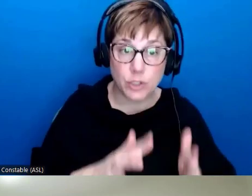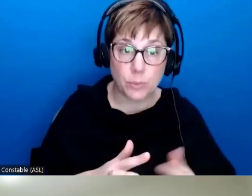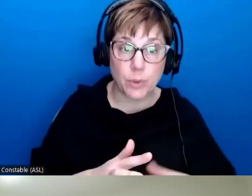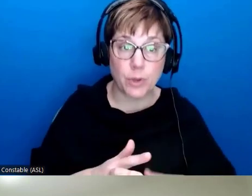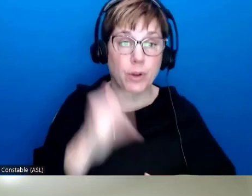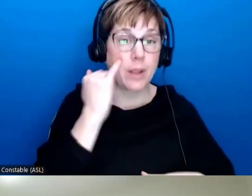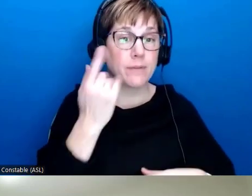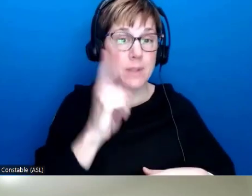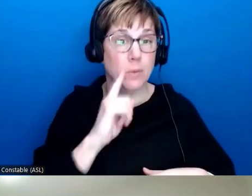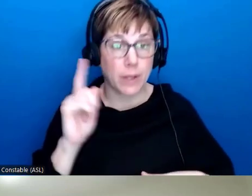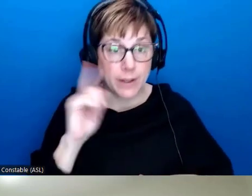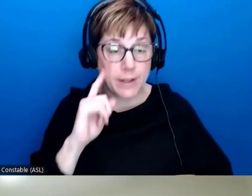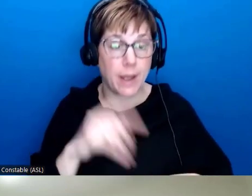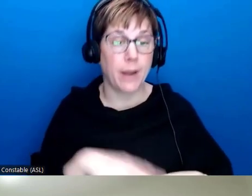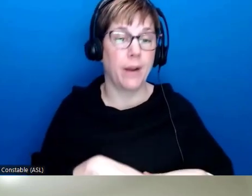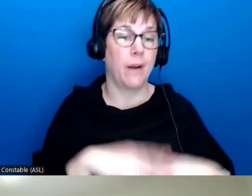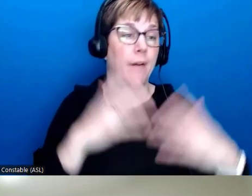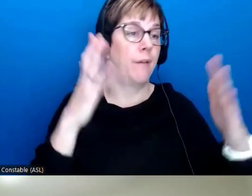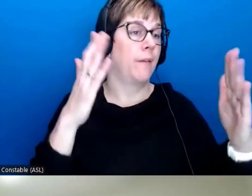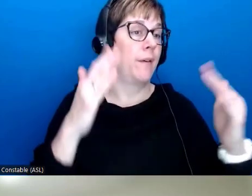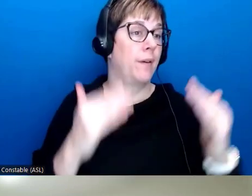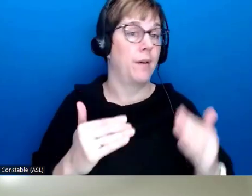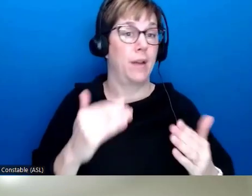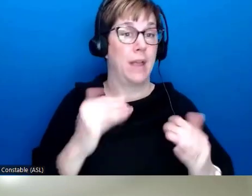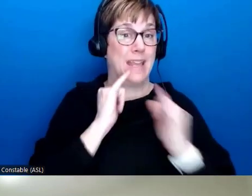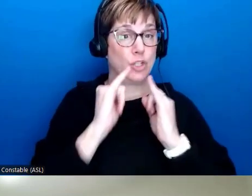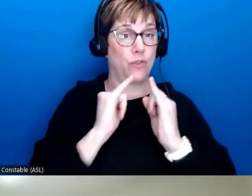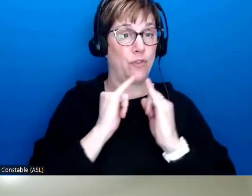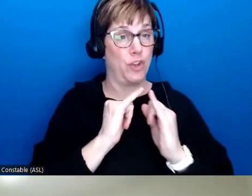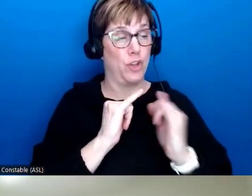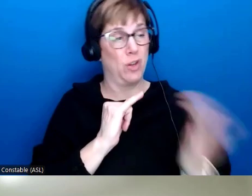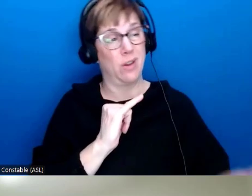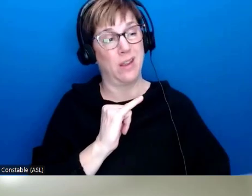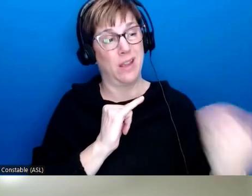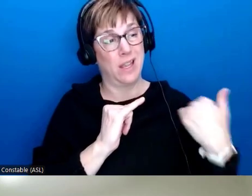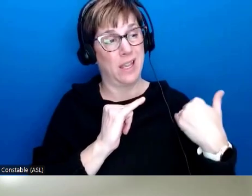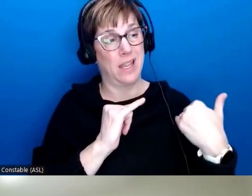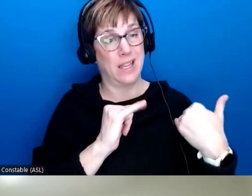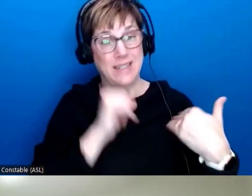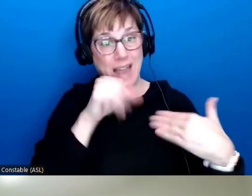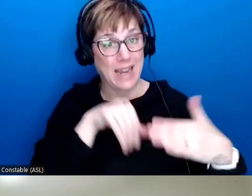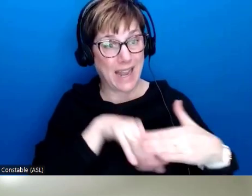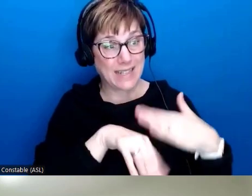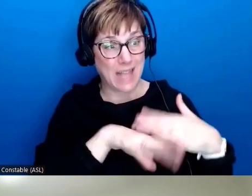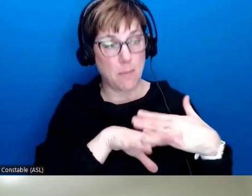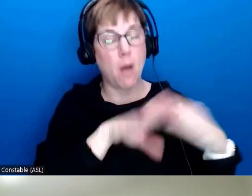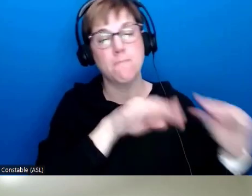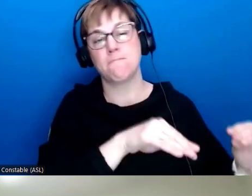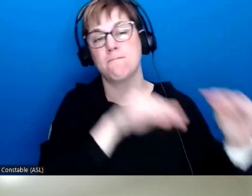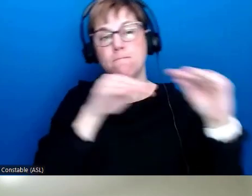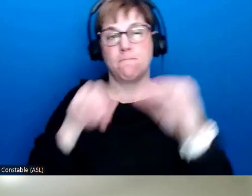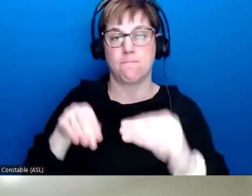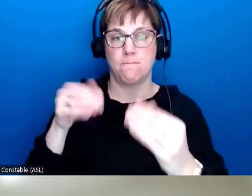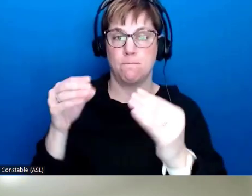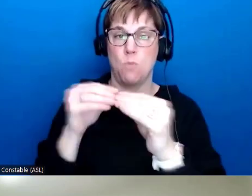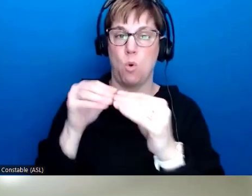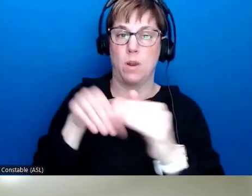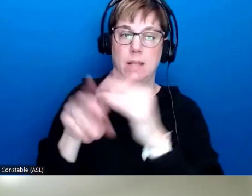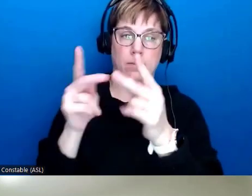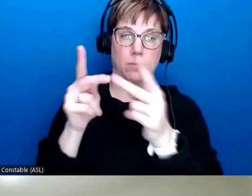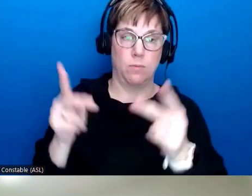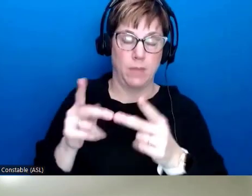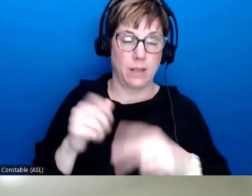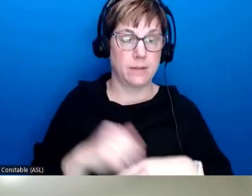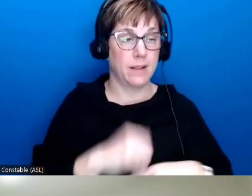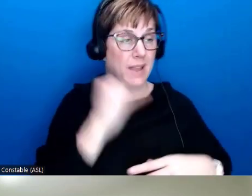deaf. They might have to move the interview location to somewhere that's accessible. If, for example, you're interviewing